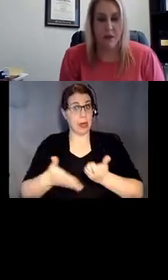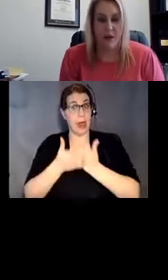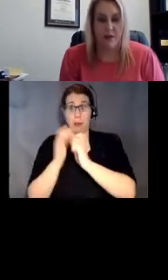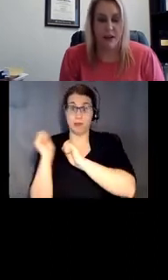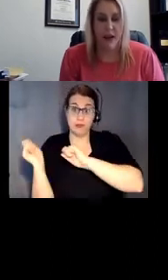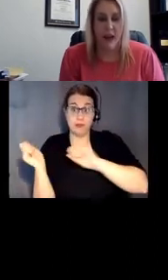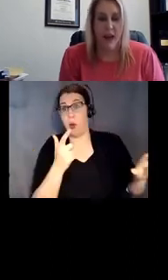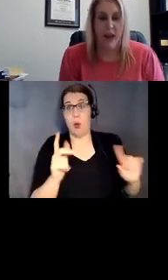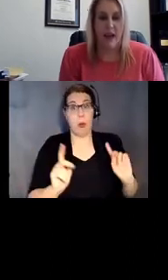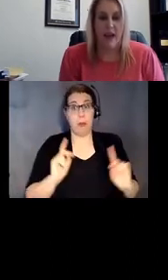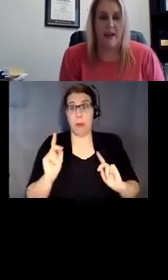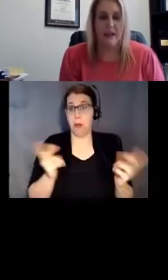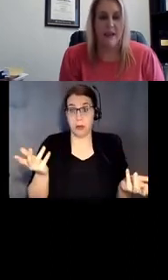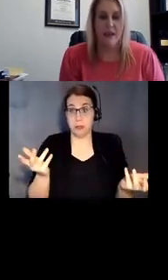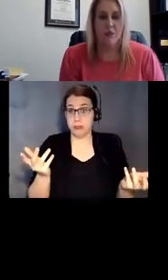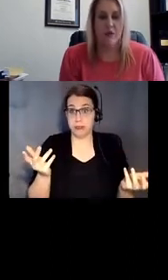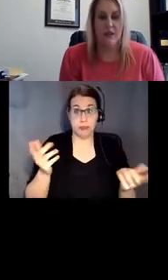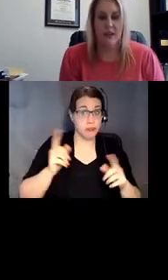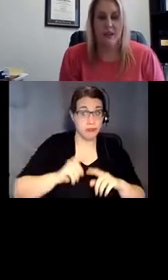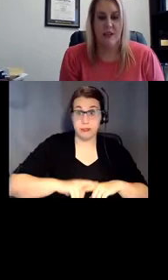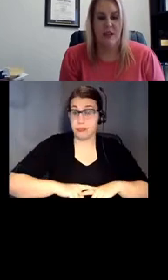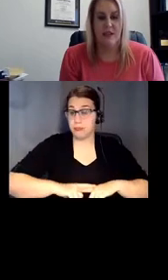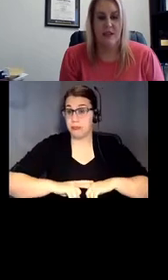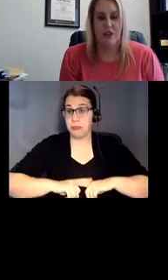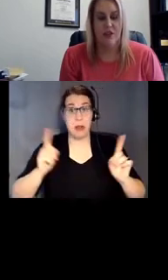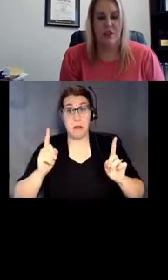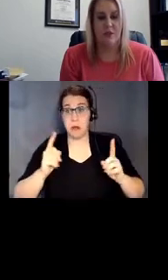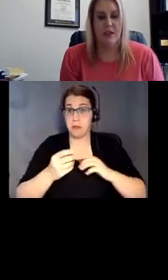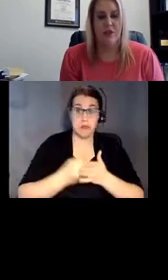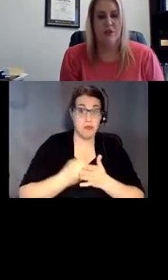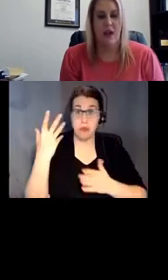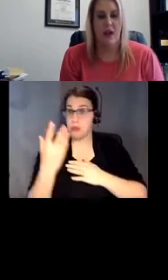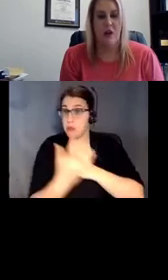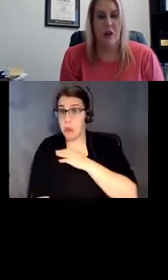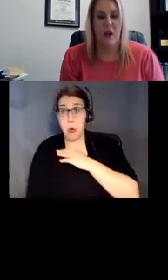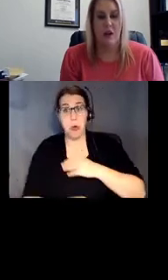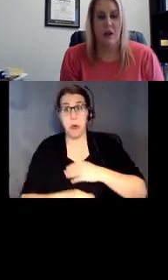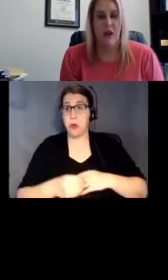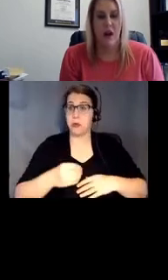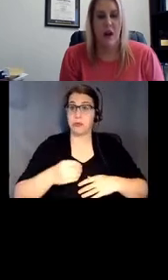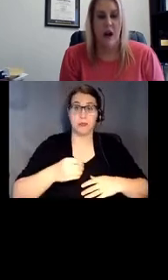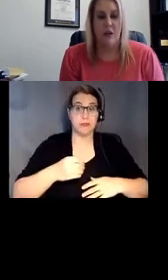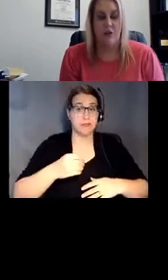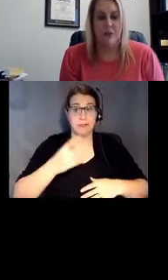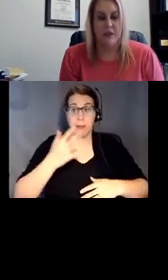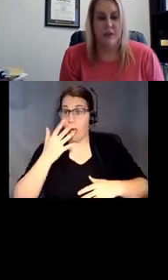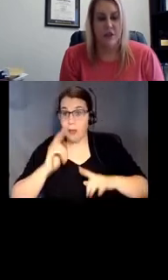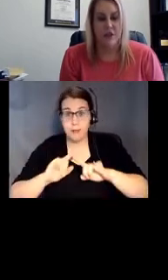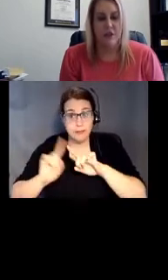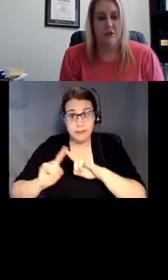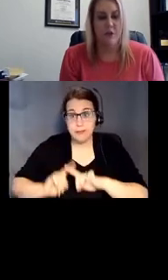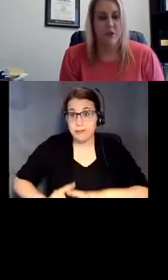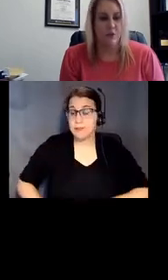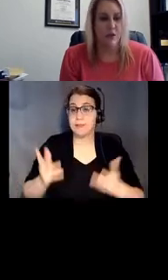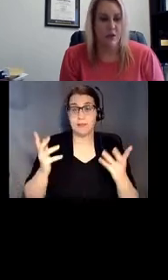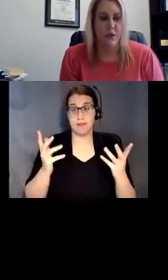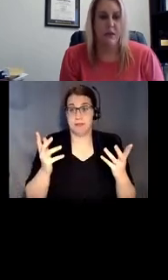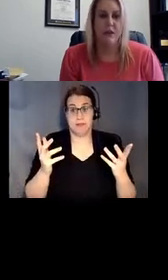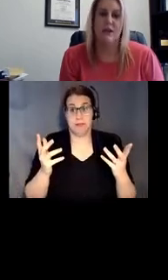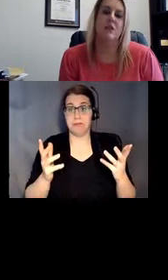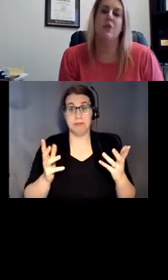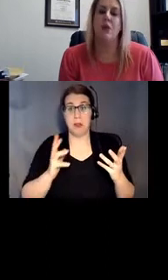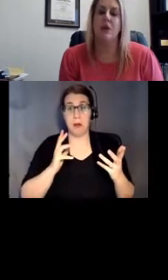every demographic, and it was an easy transition for me to take on the representation of persons